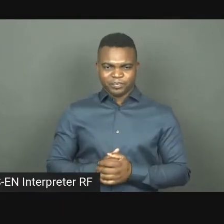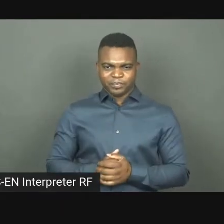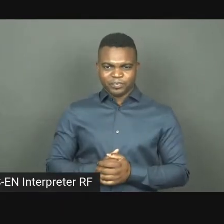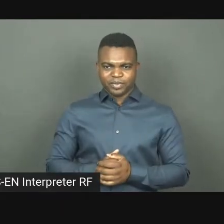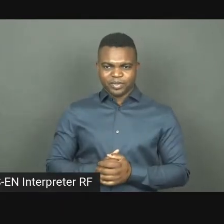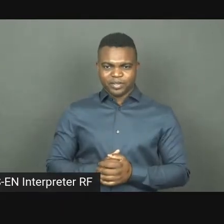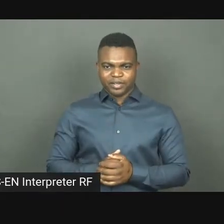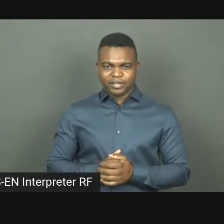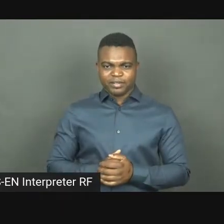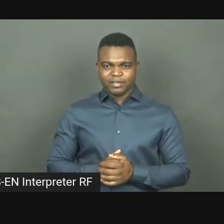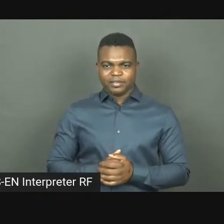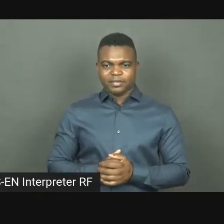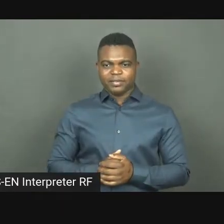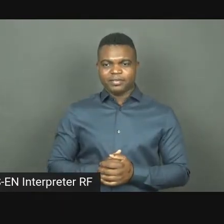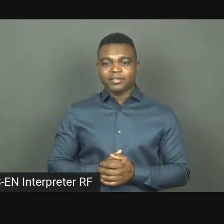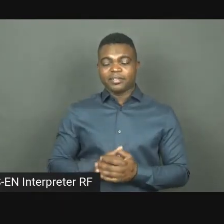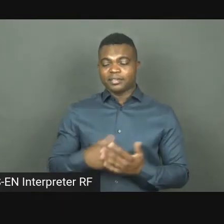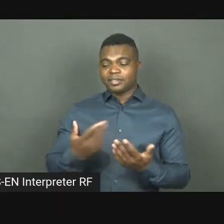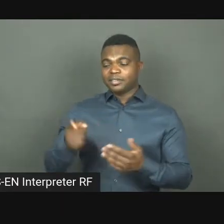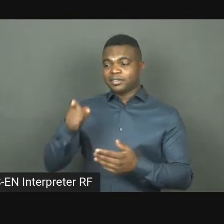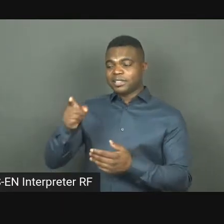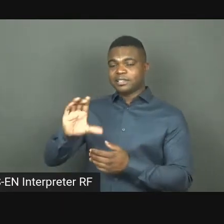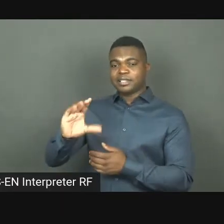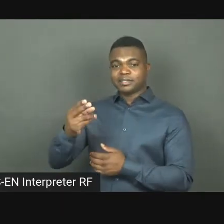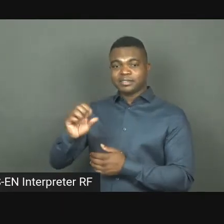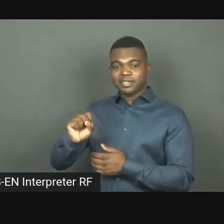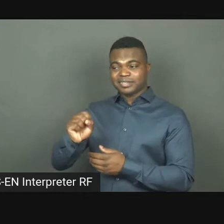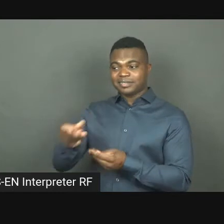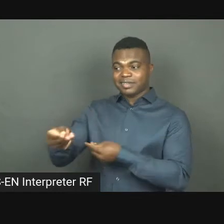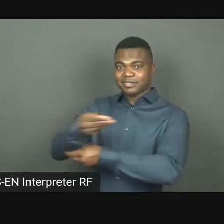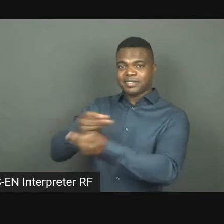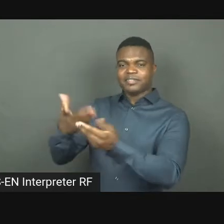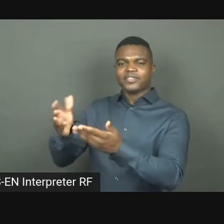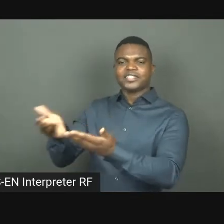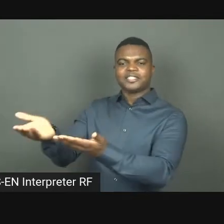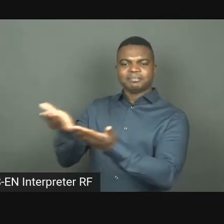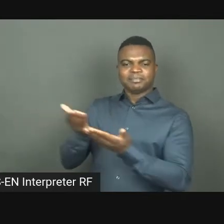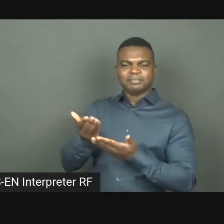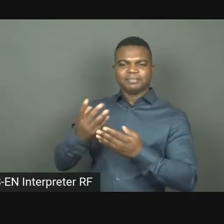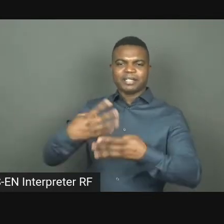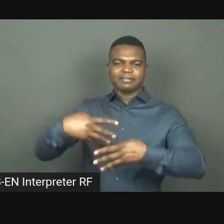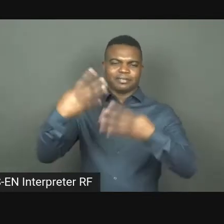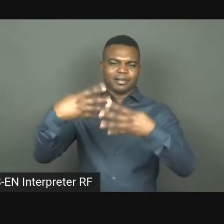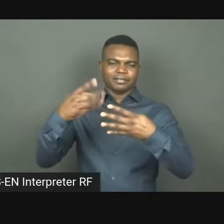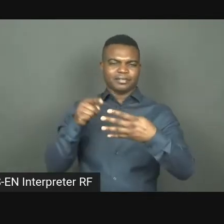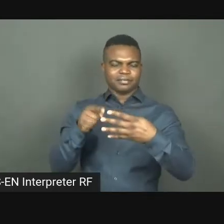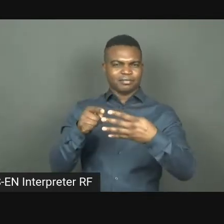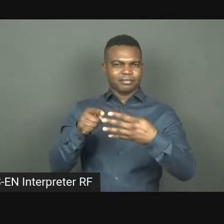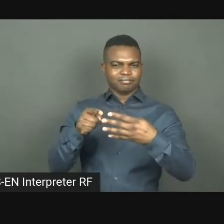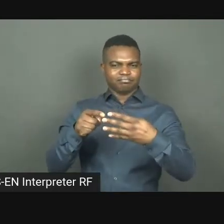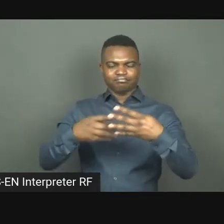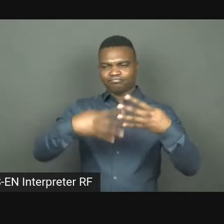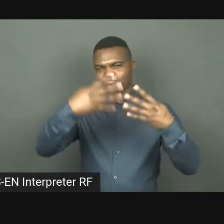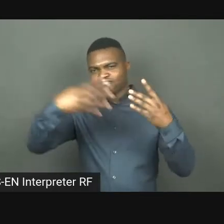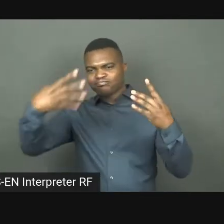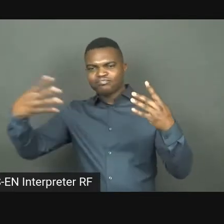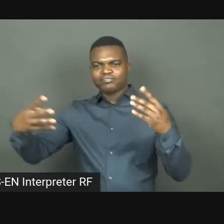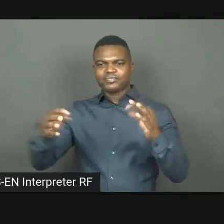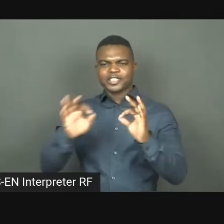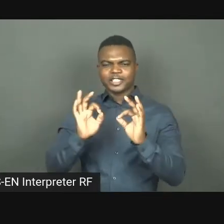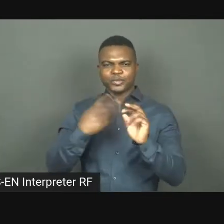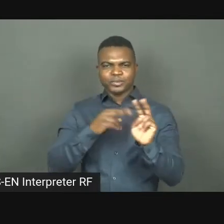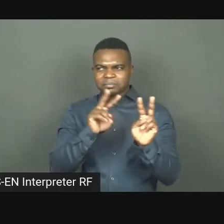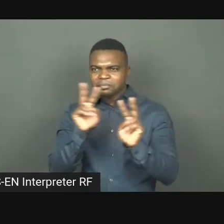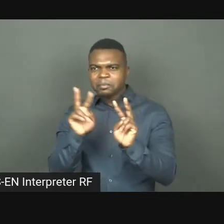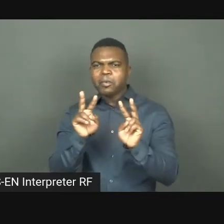commitments. We've also heard about the challenges that organisations face. We've heard from practitioners about successful initiatives that can be